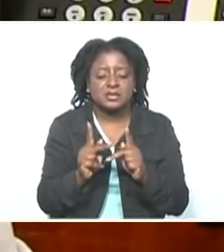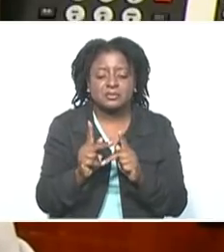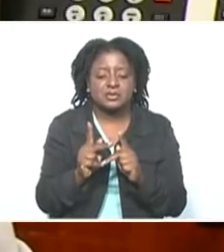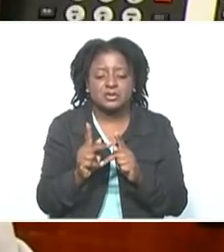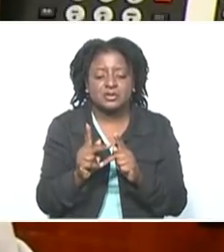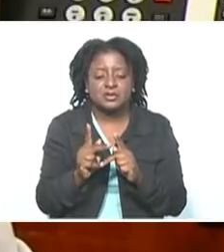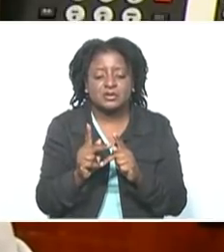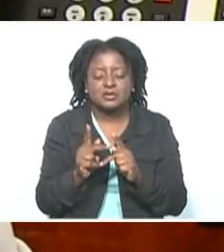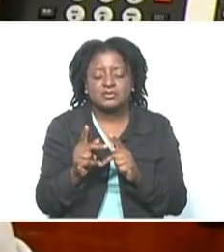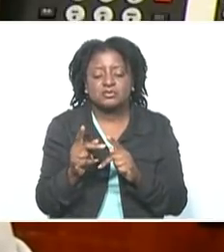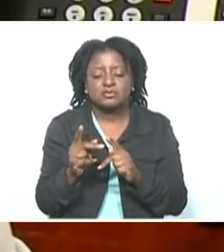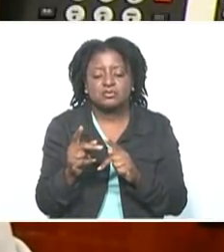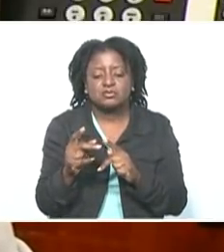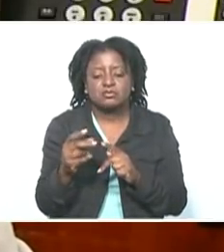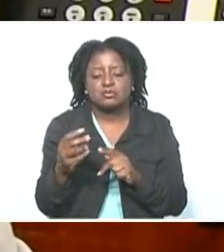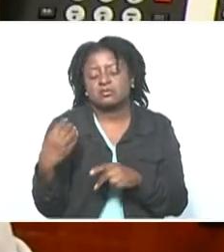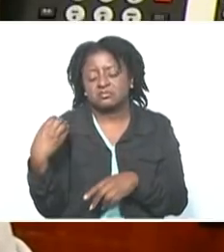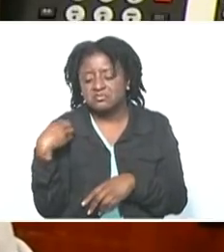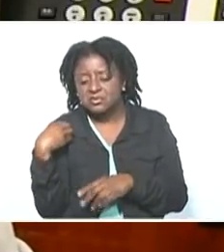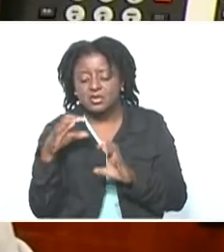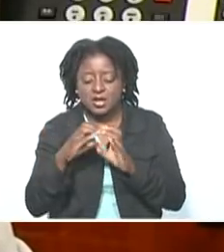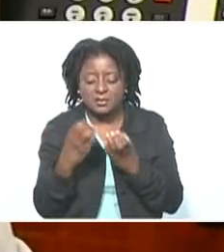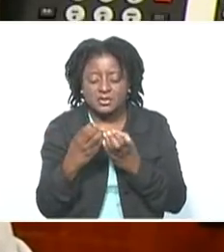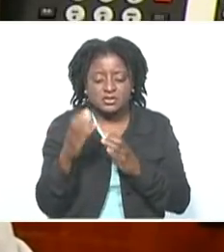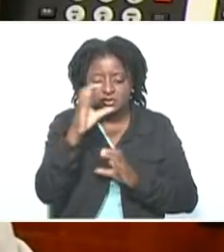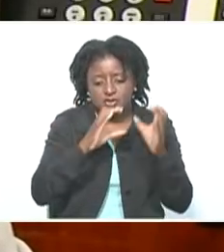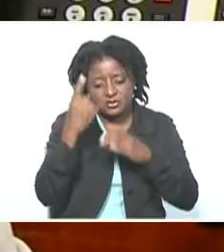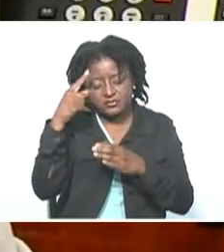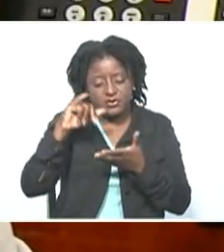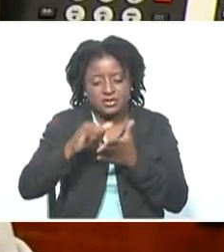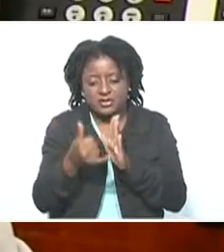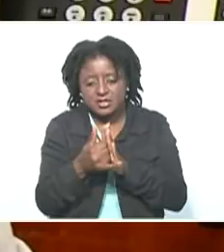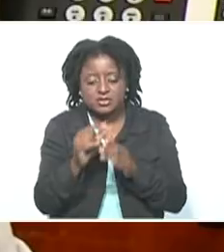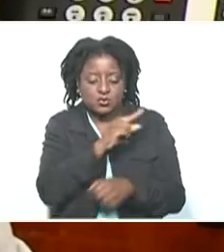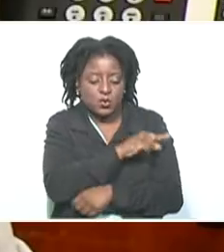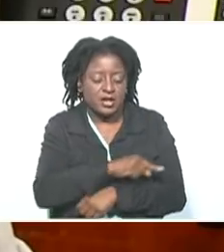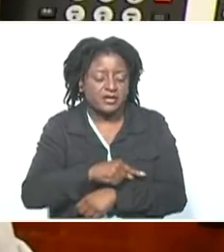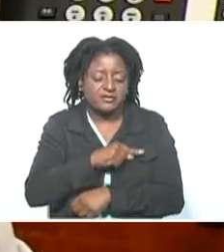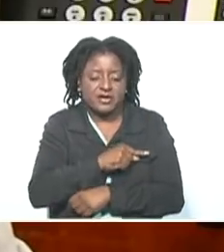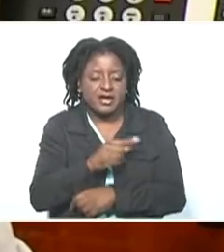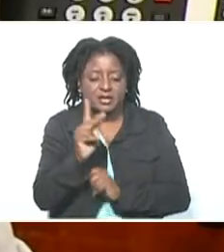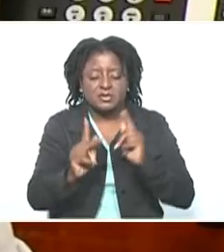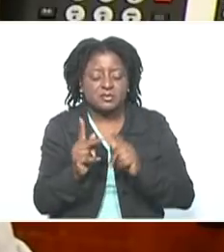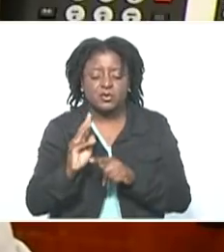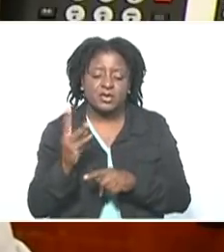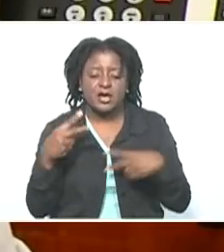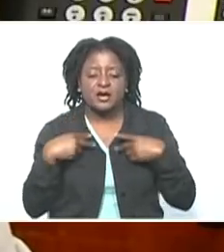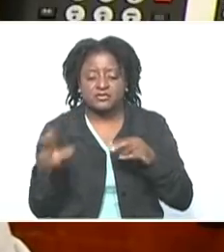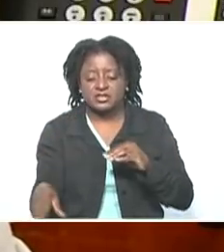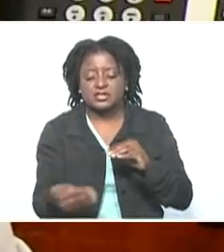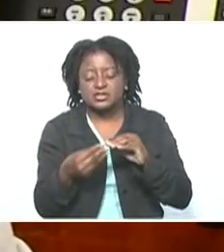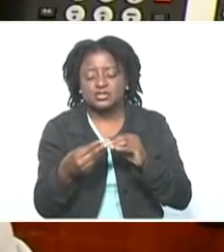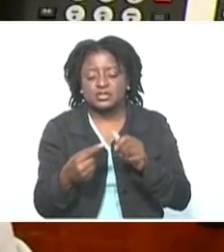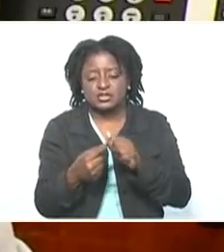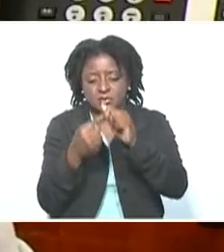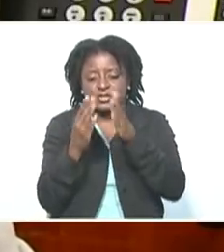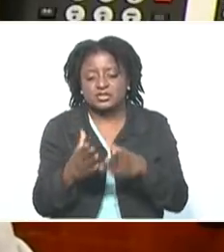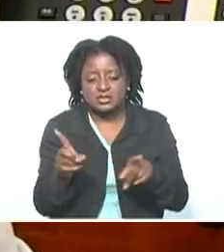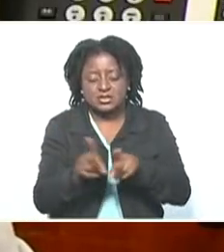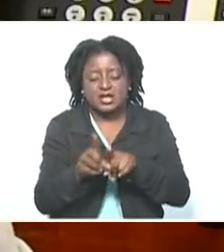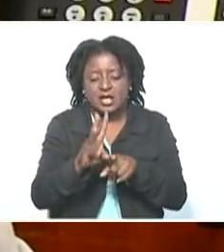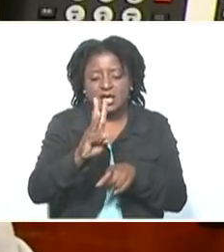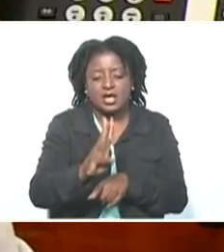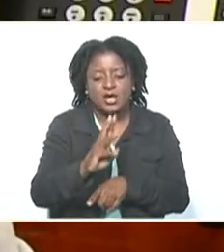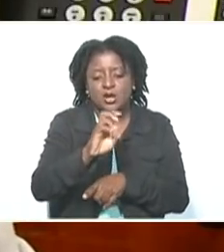Employers are looking for these qualified people. We have additional specialists like welders. I talk